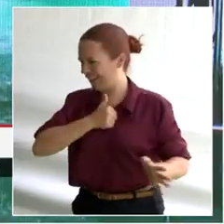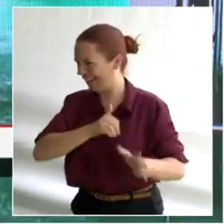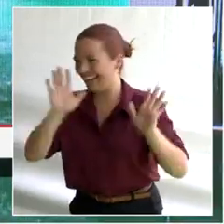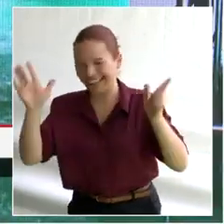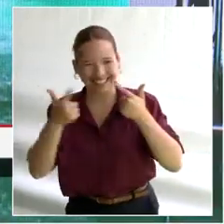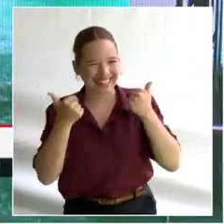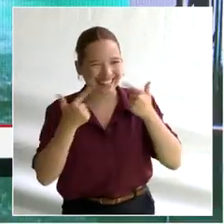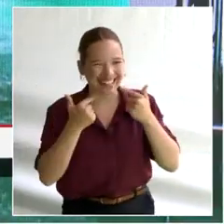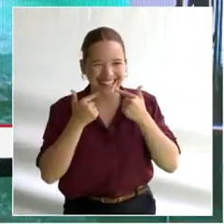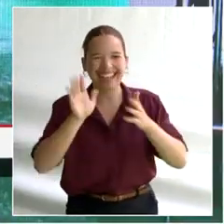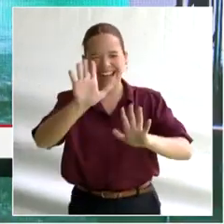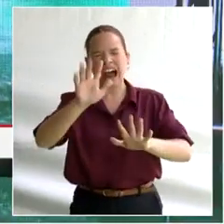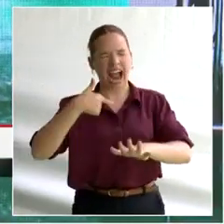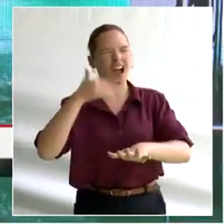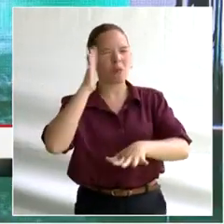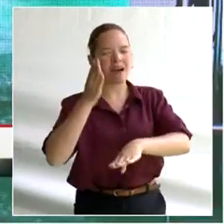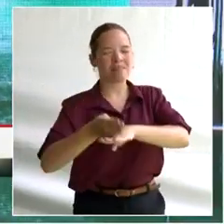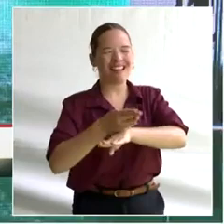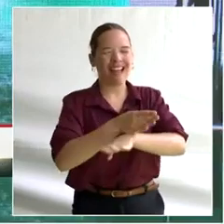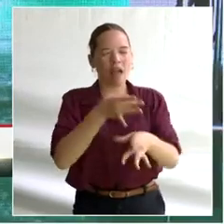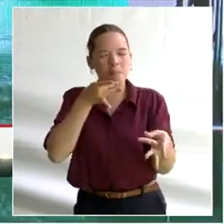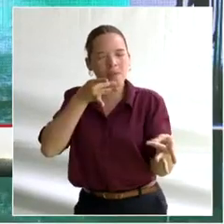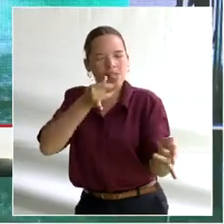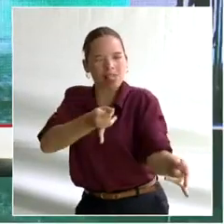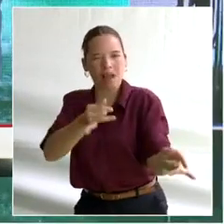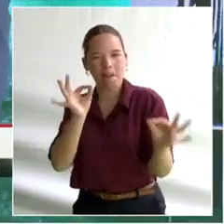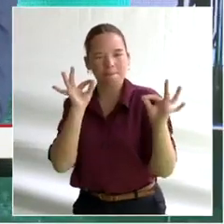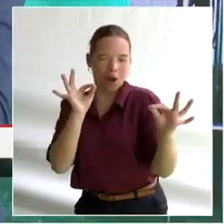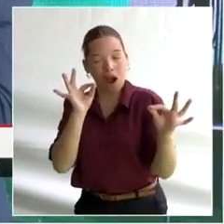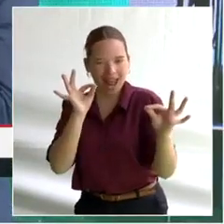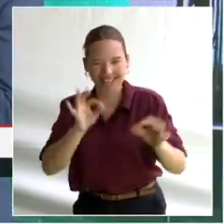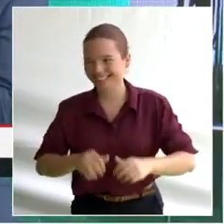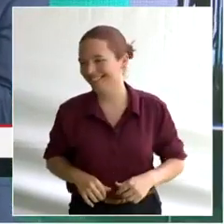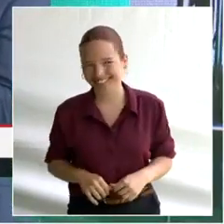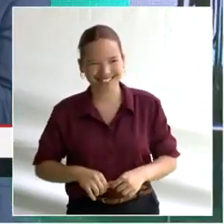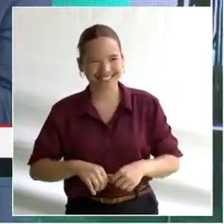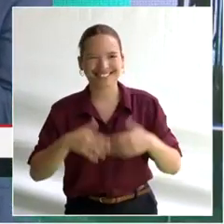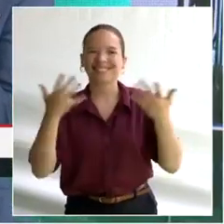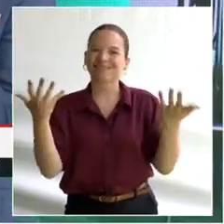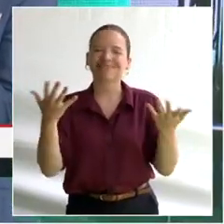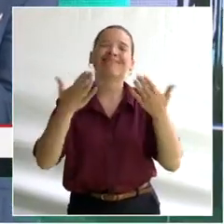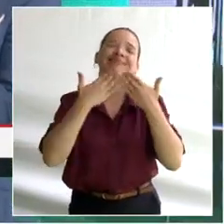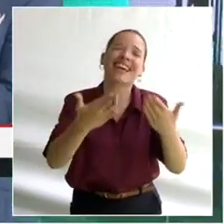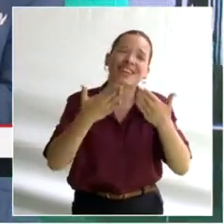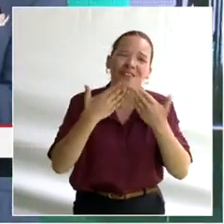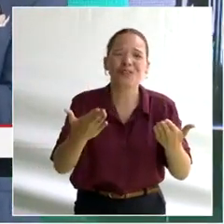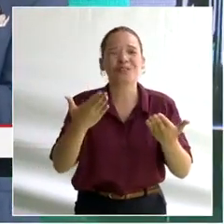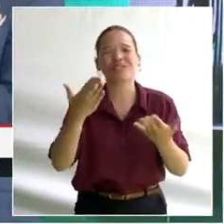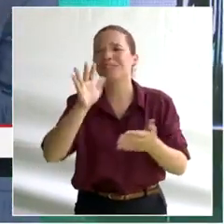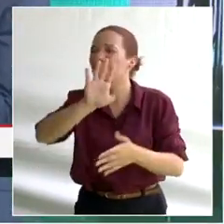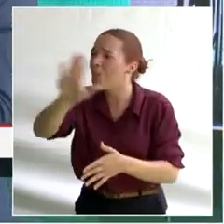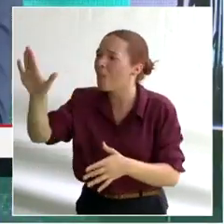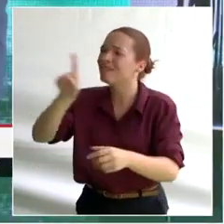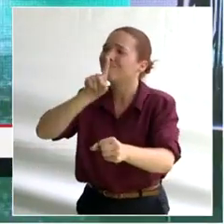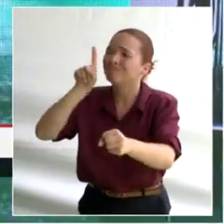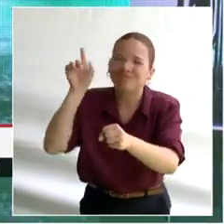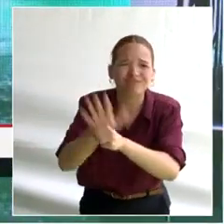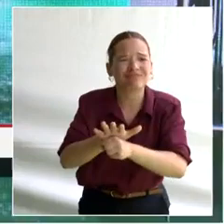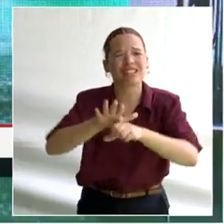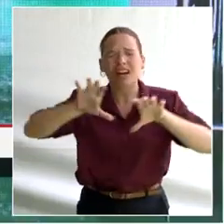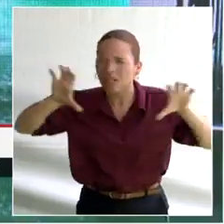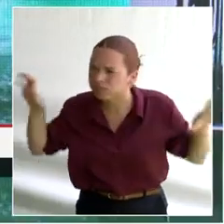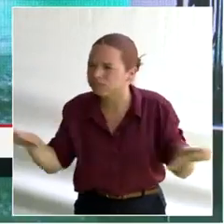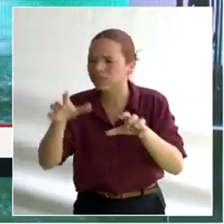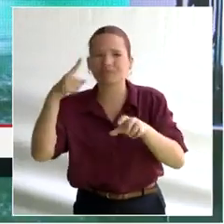if I didn't thank Citi. You've been our co-title for 10 years. You've been amazing. Your commitment to this tournament, but also our community